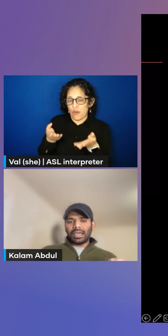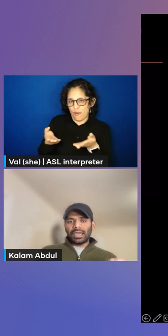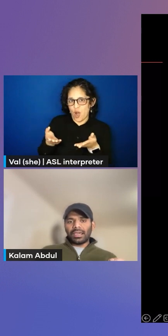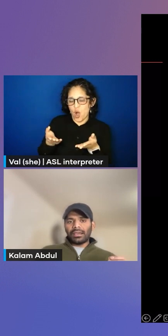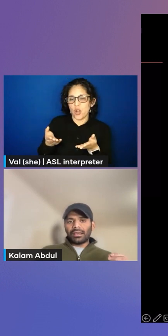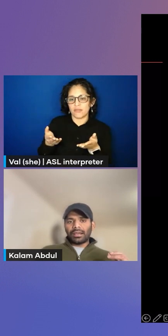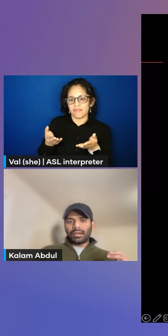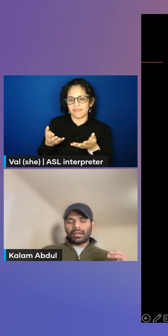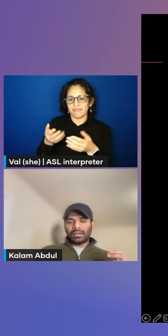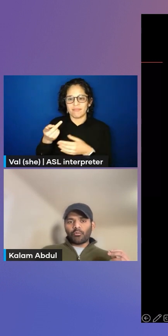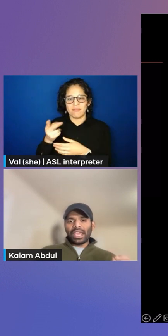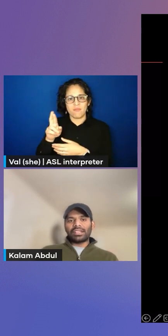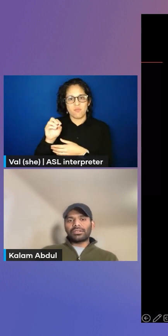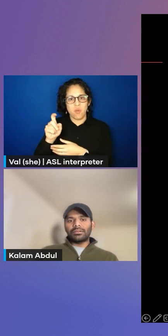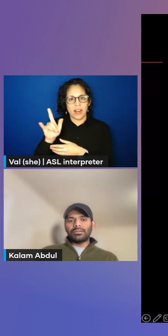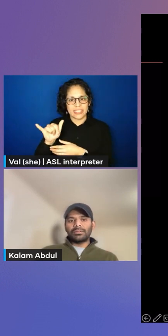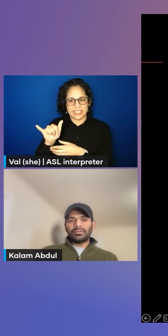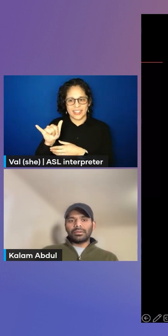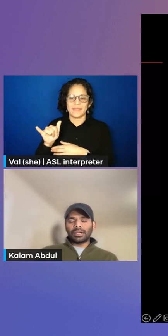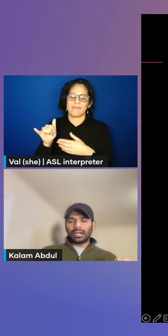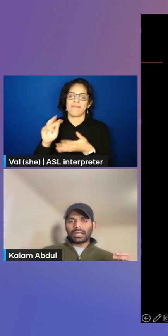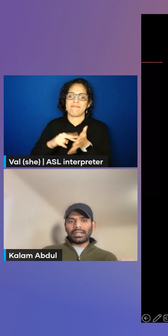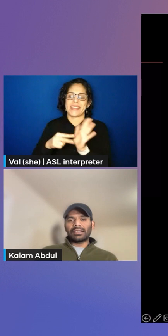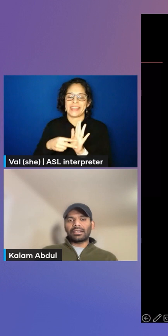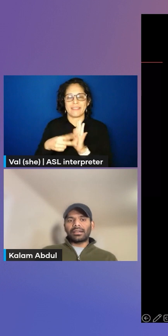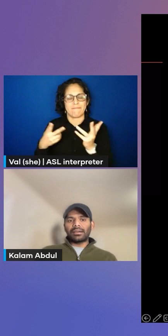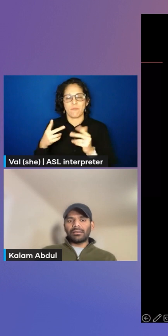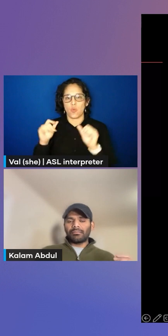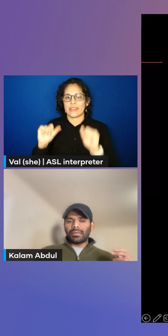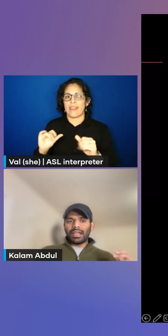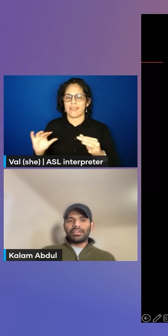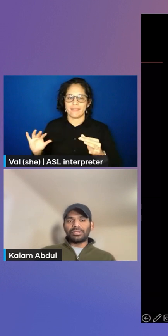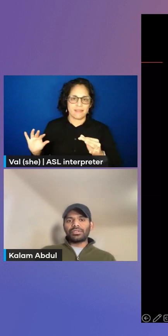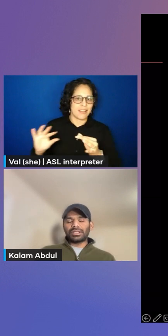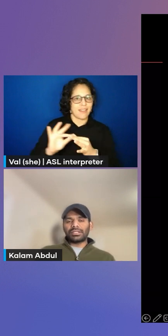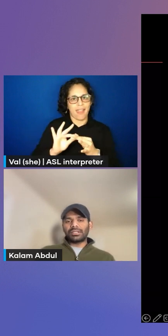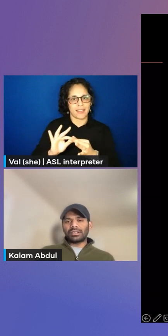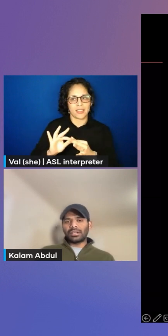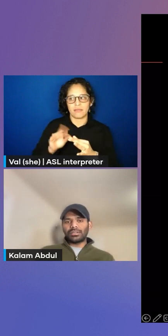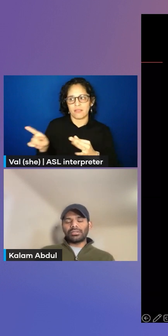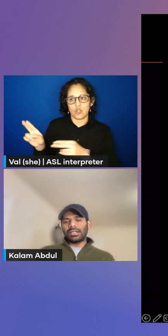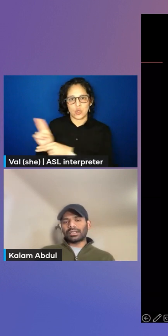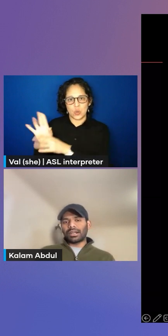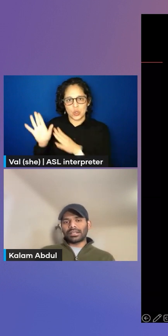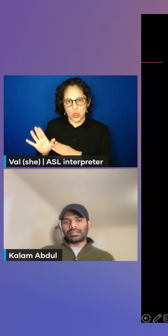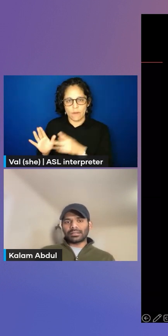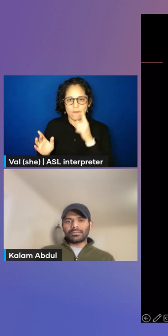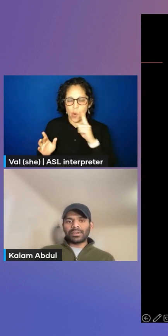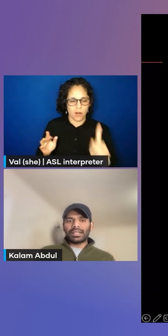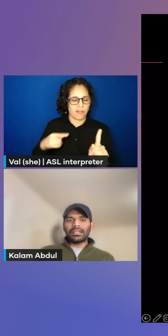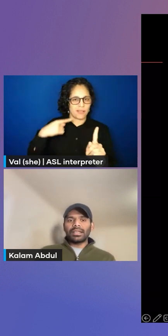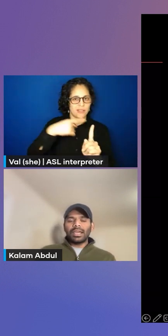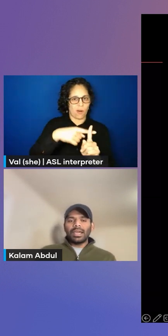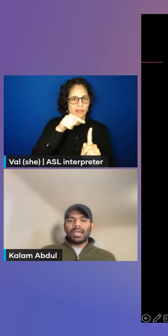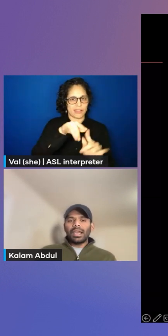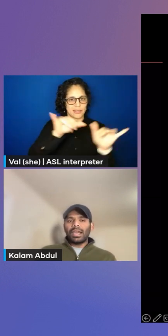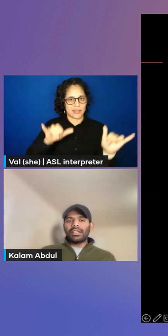basically a way to connect the end users to the target systems,